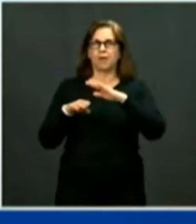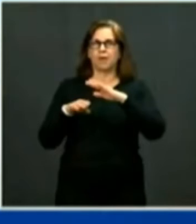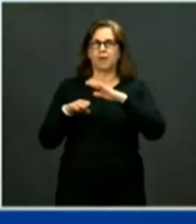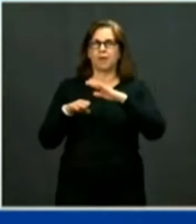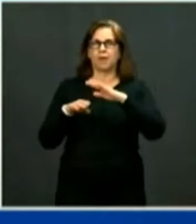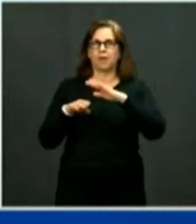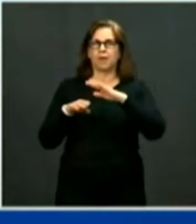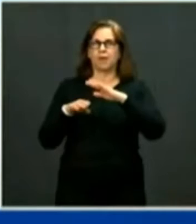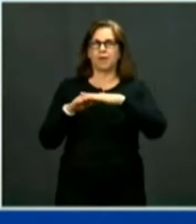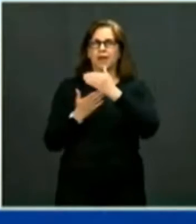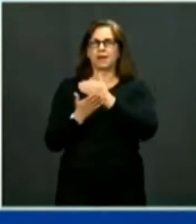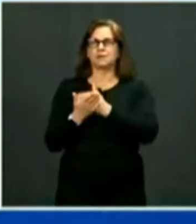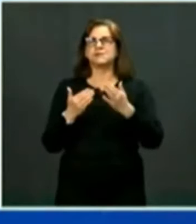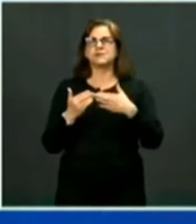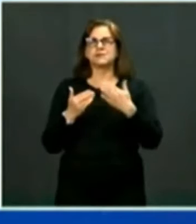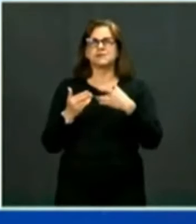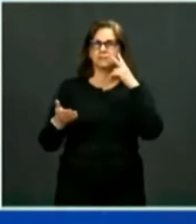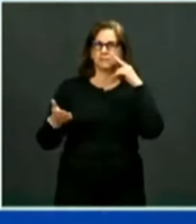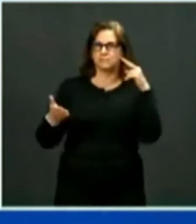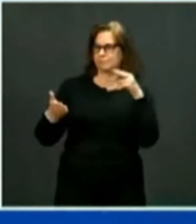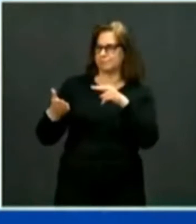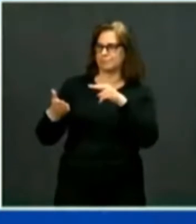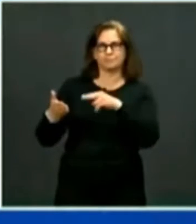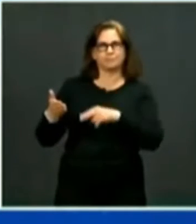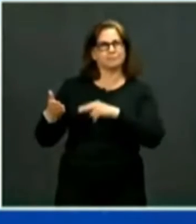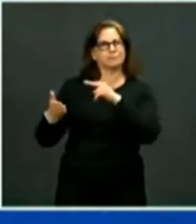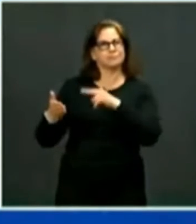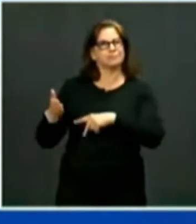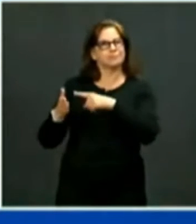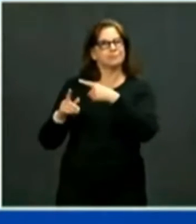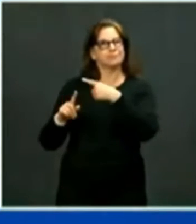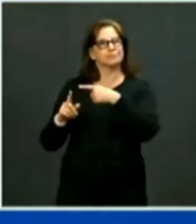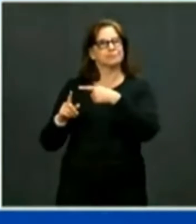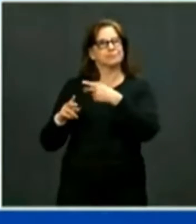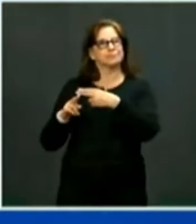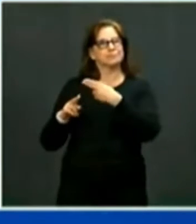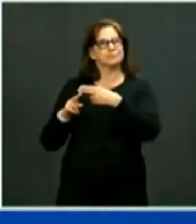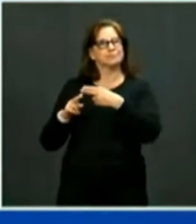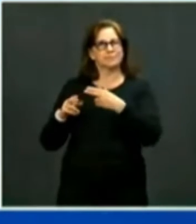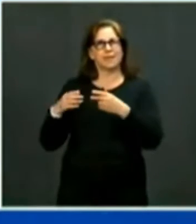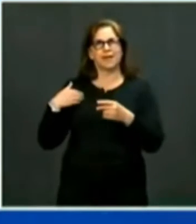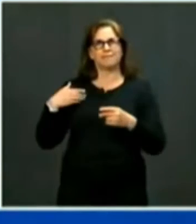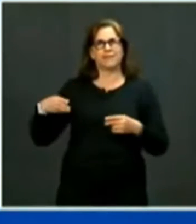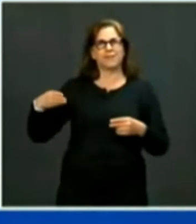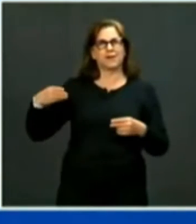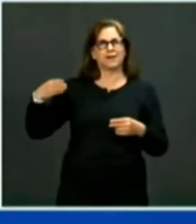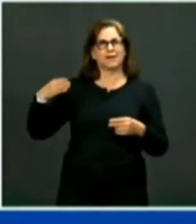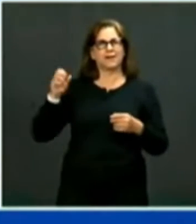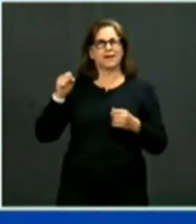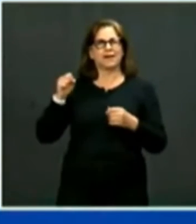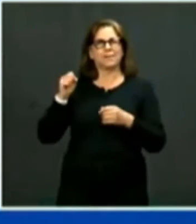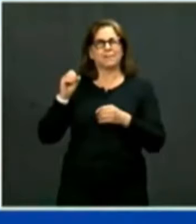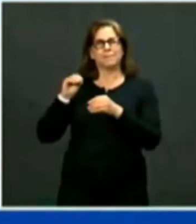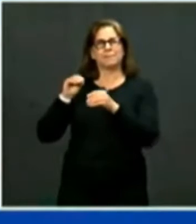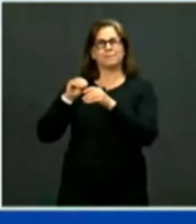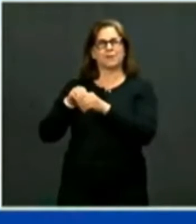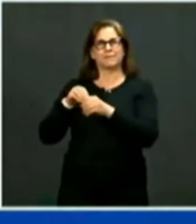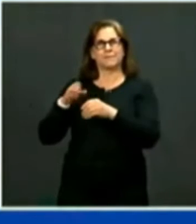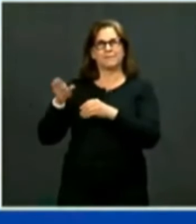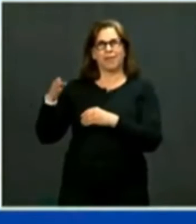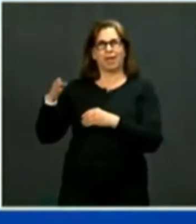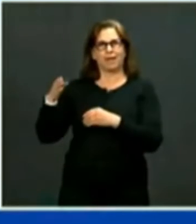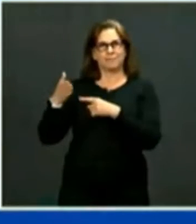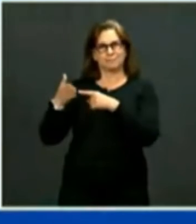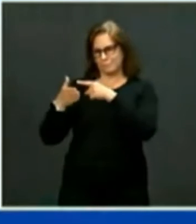Oh, gracious. Called red flag laws, which everybody in this lawn knows, but many people listening do not know. I know